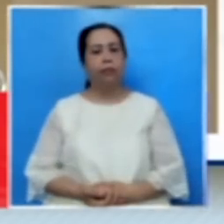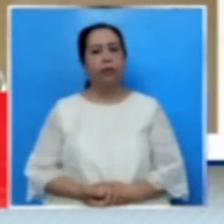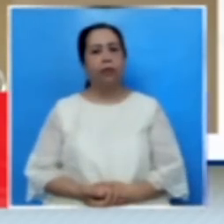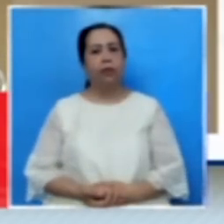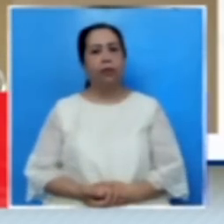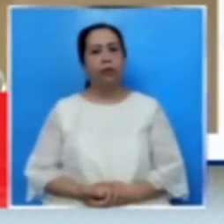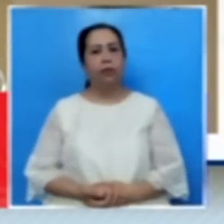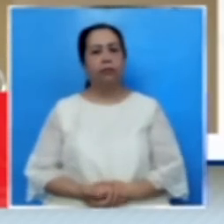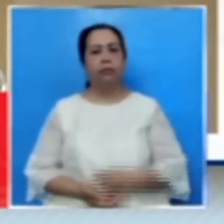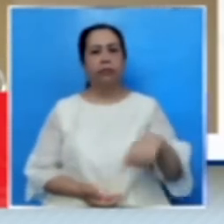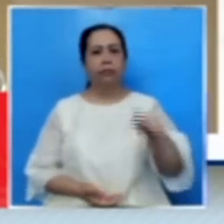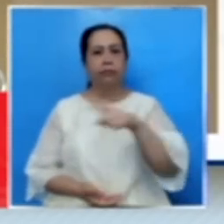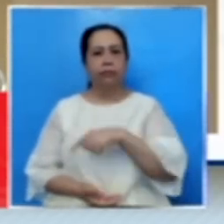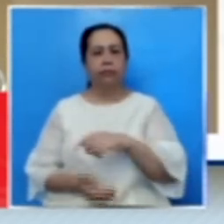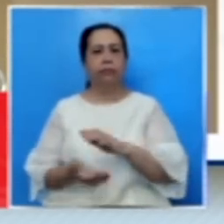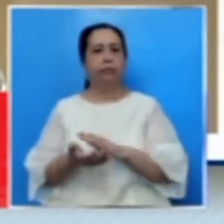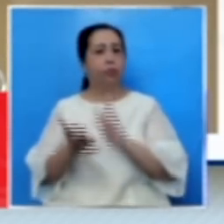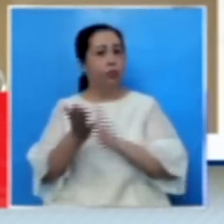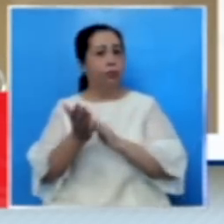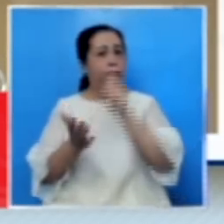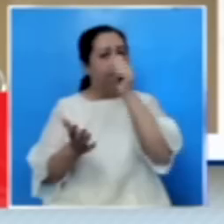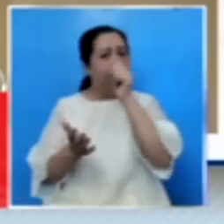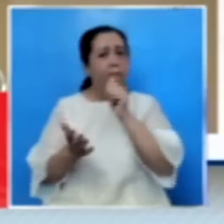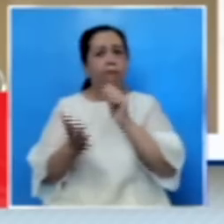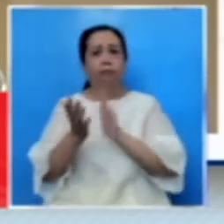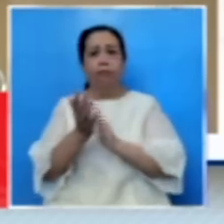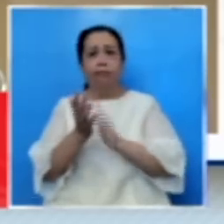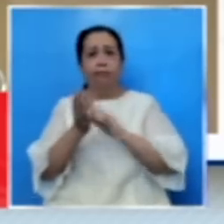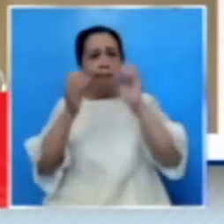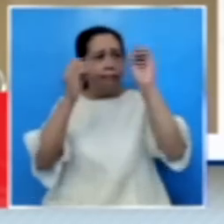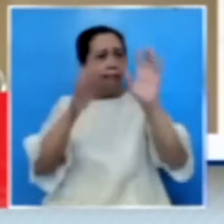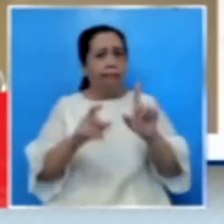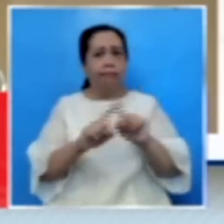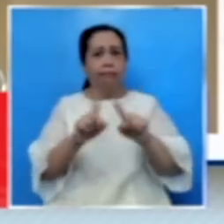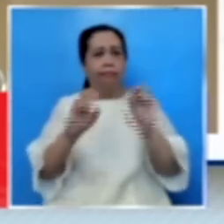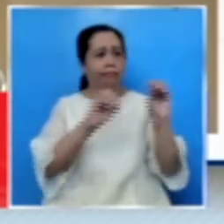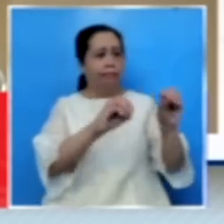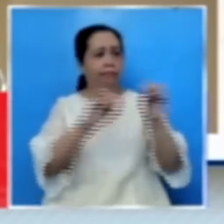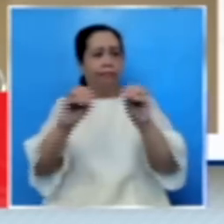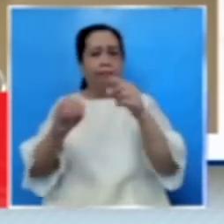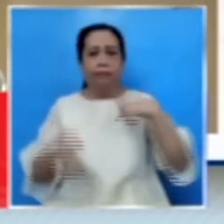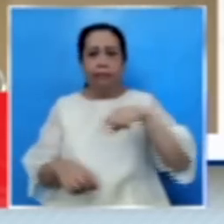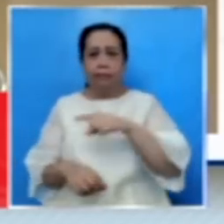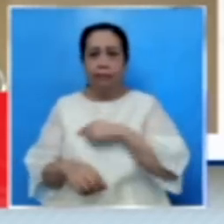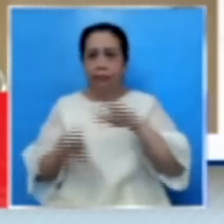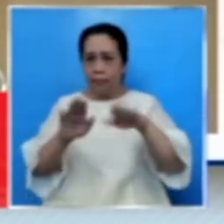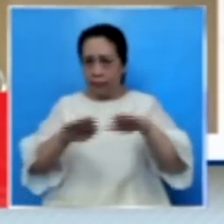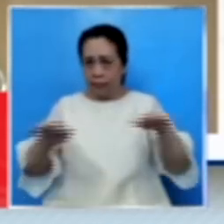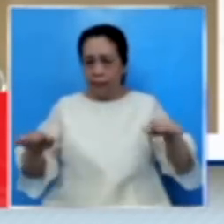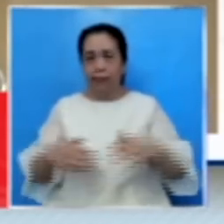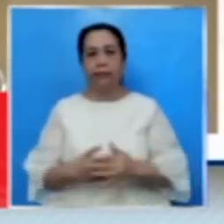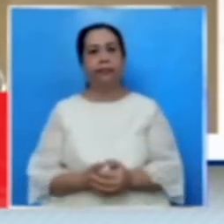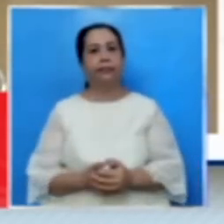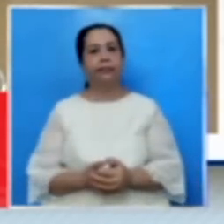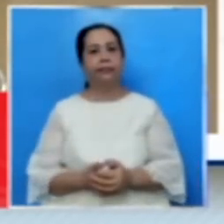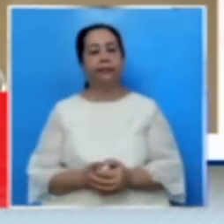patient school teachers that guide our children. I